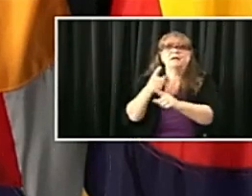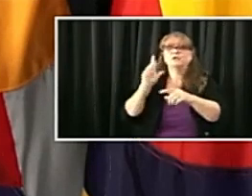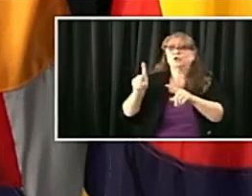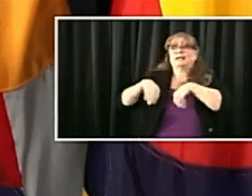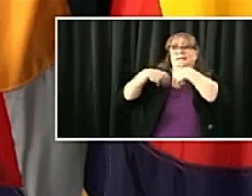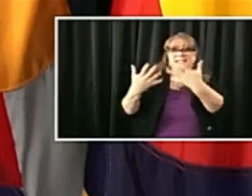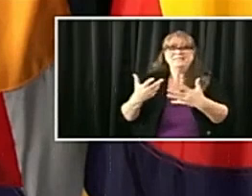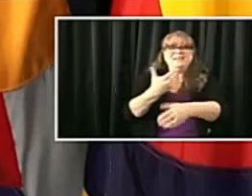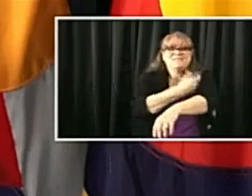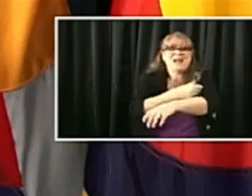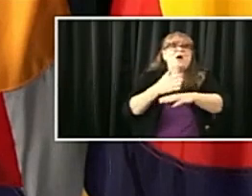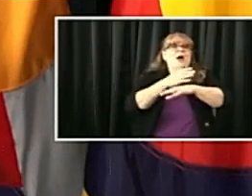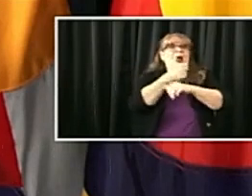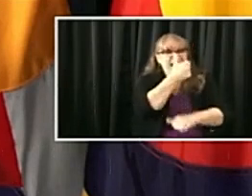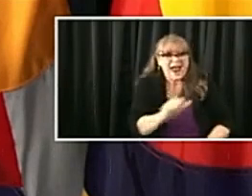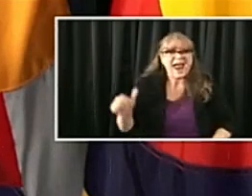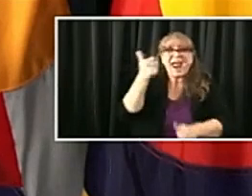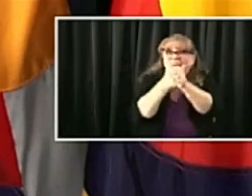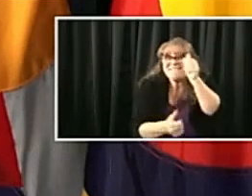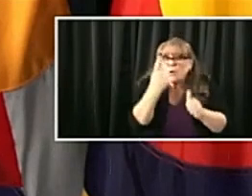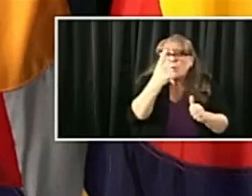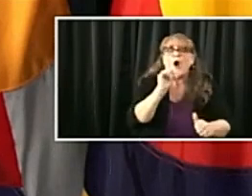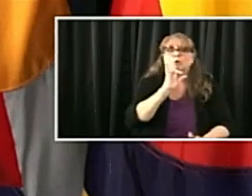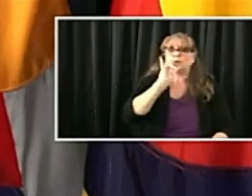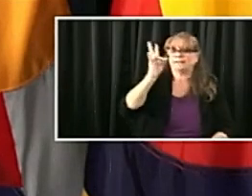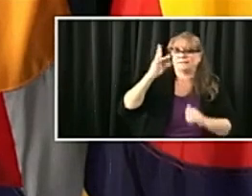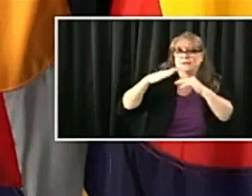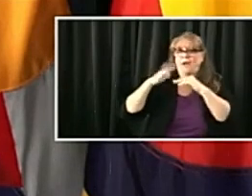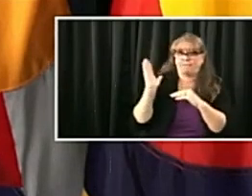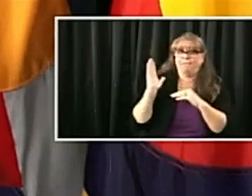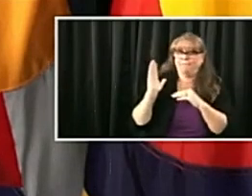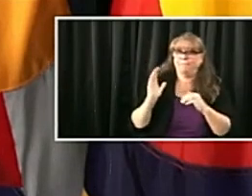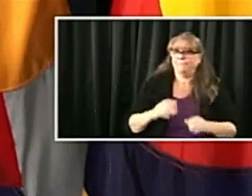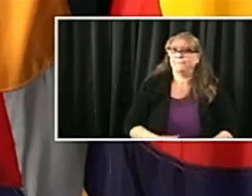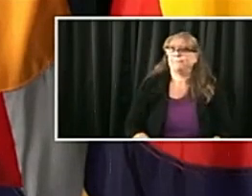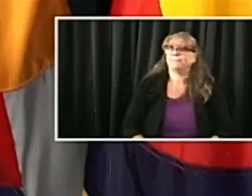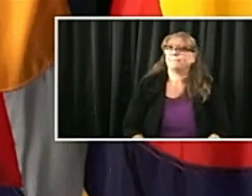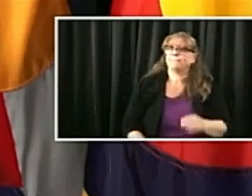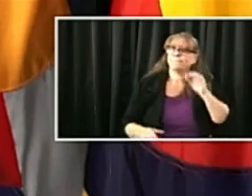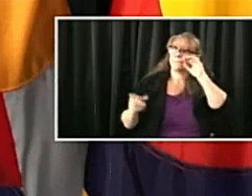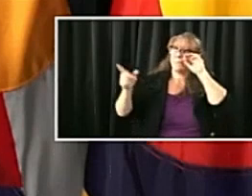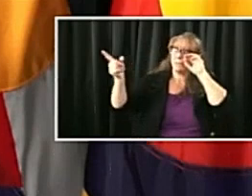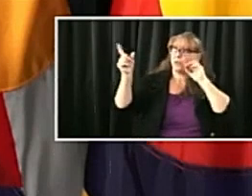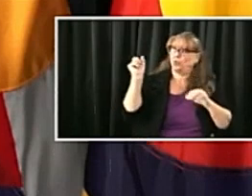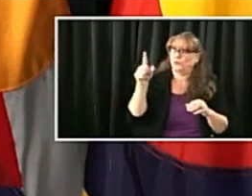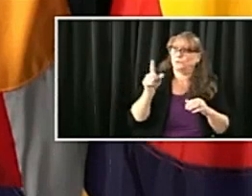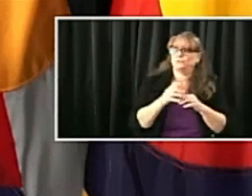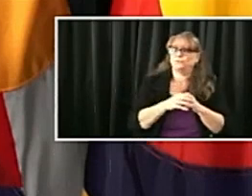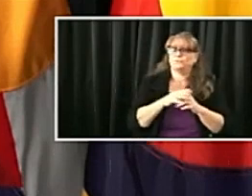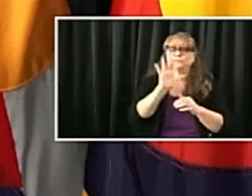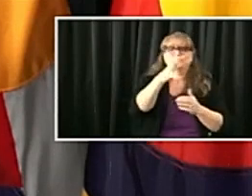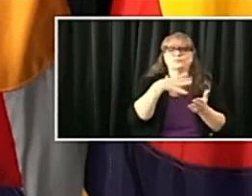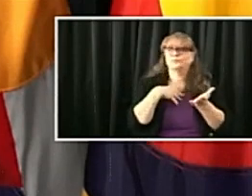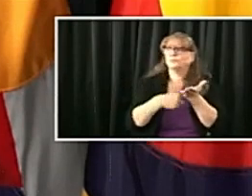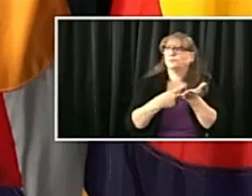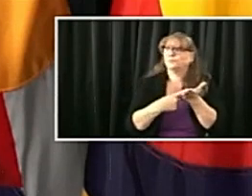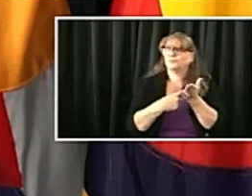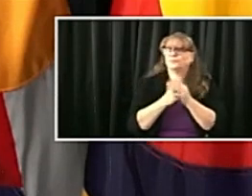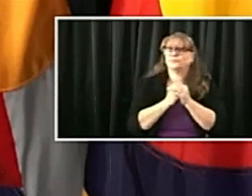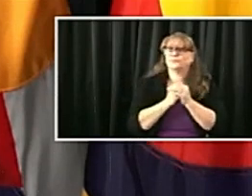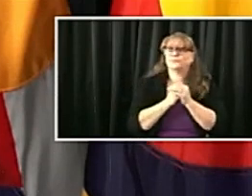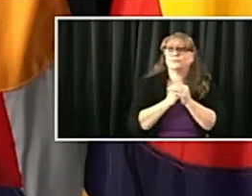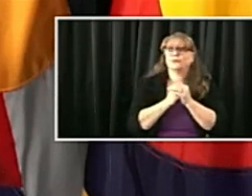Thank you. Governor, when you talk about transmission control, I know a big part of that is the state style framework. Right now, many